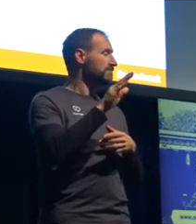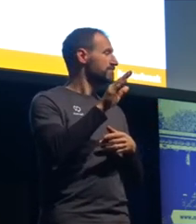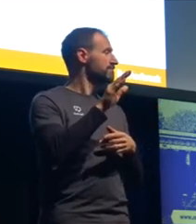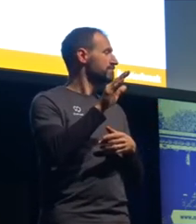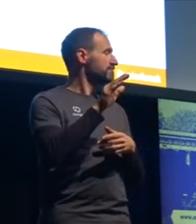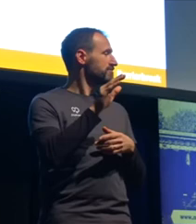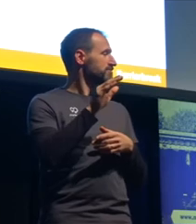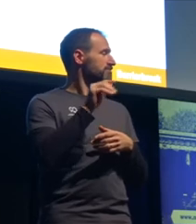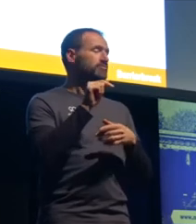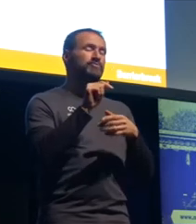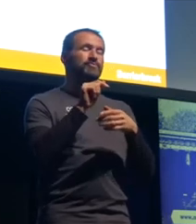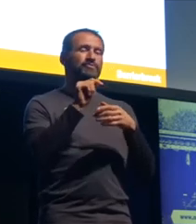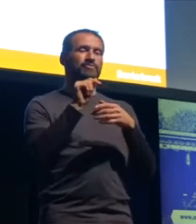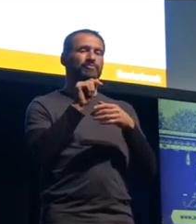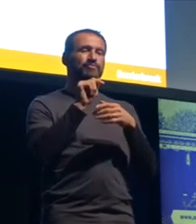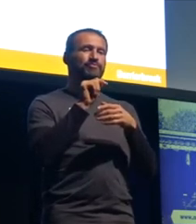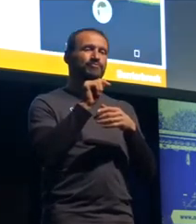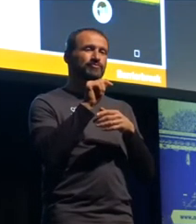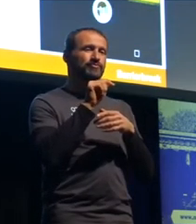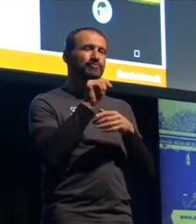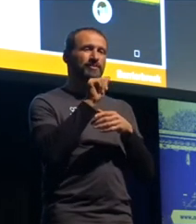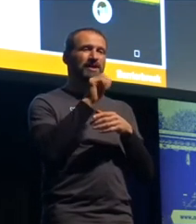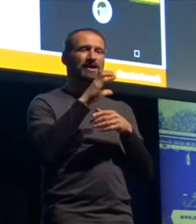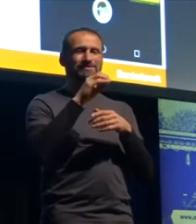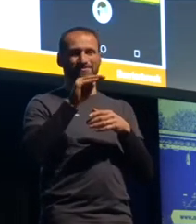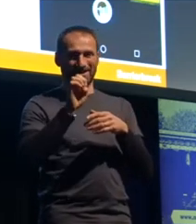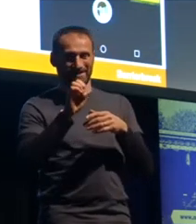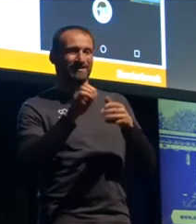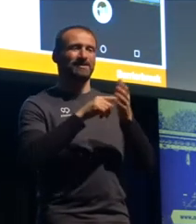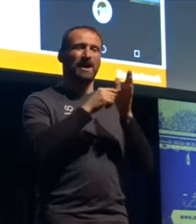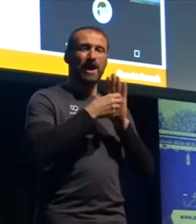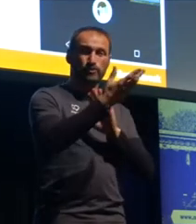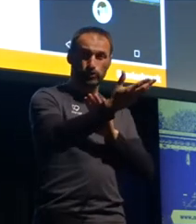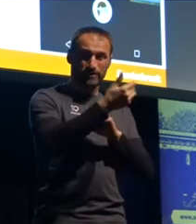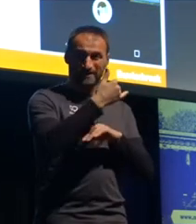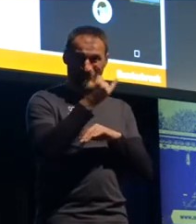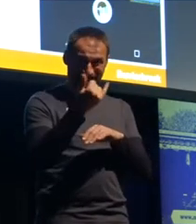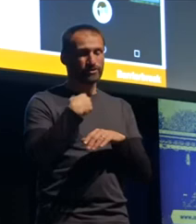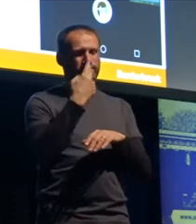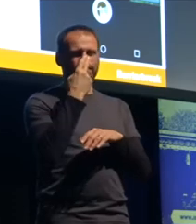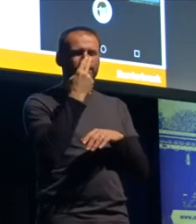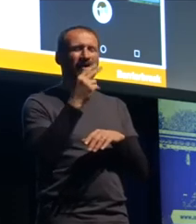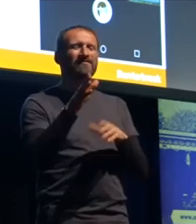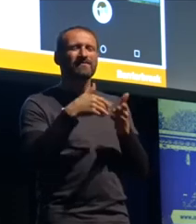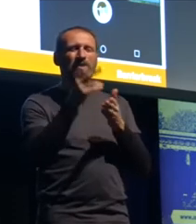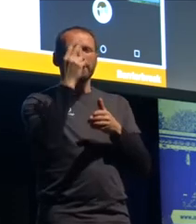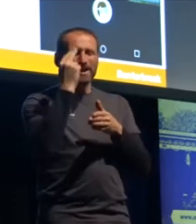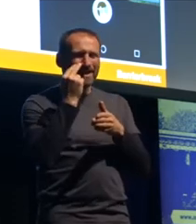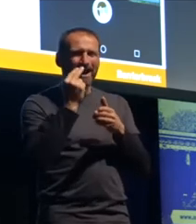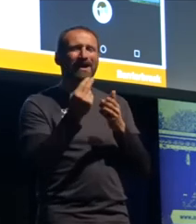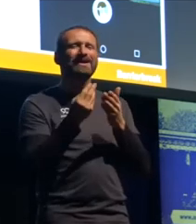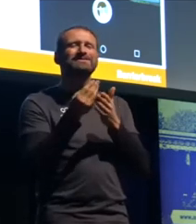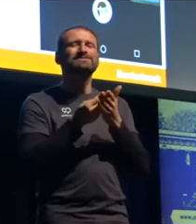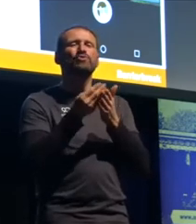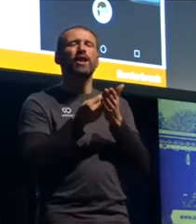on top of it, there's some kind of filter. So for example, I have this color blindness simulator app where